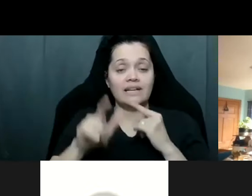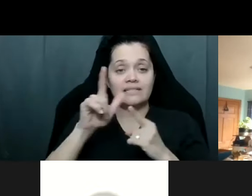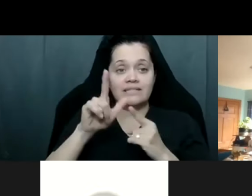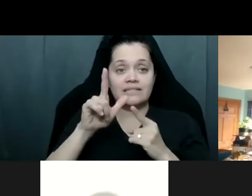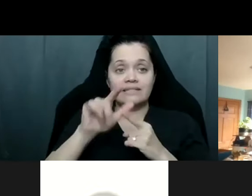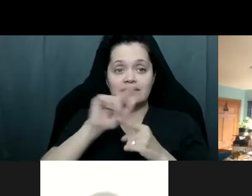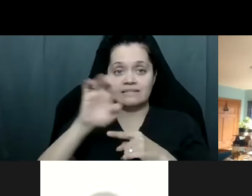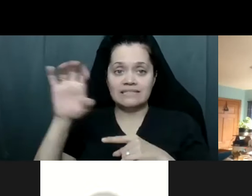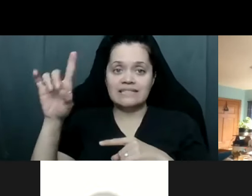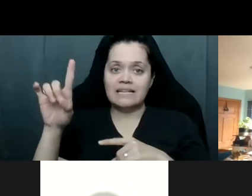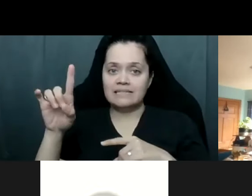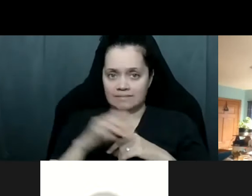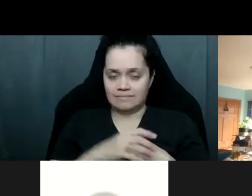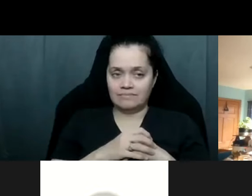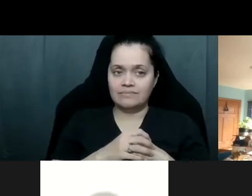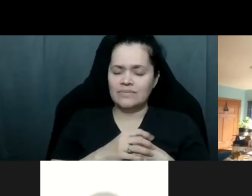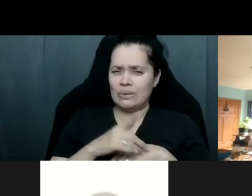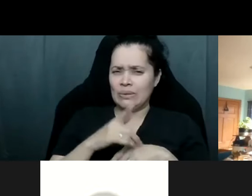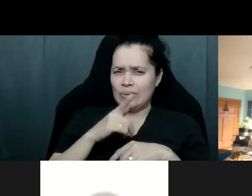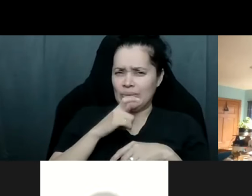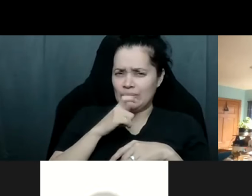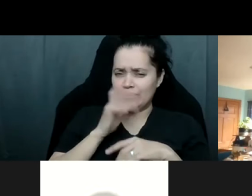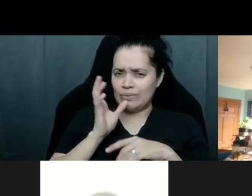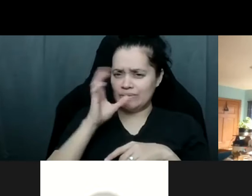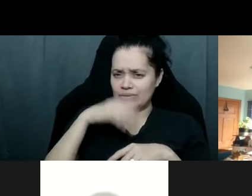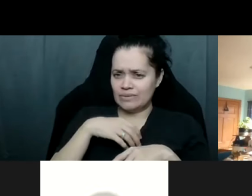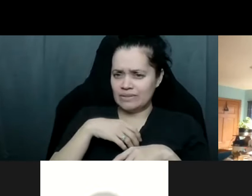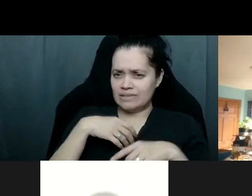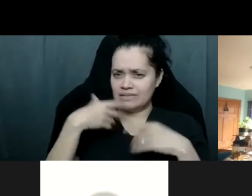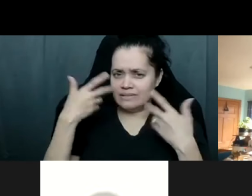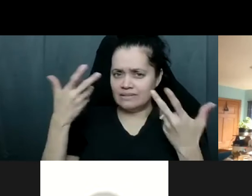is Z. Who is strange?